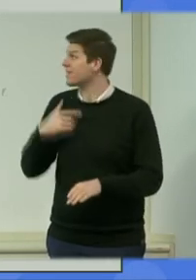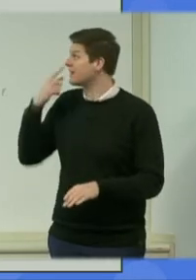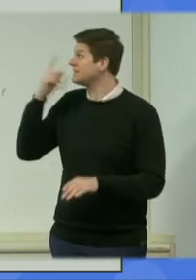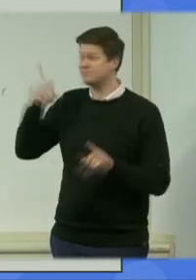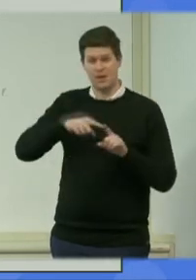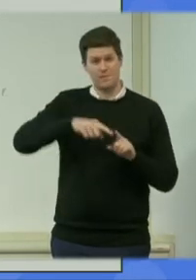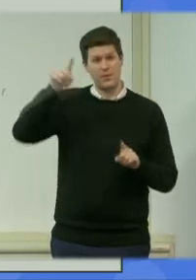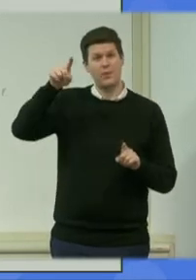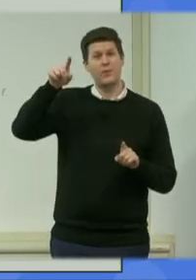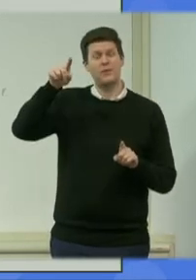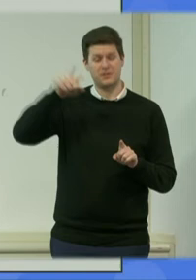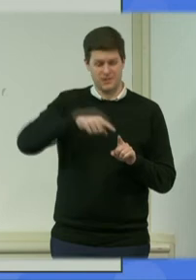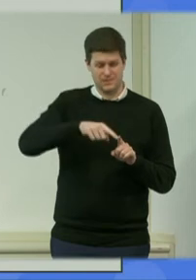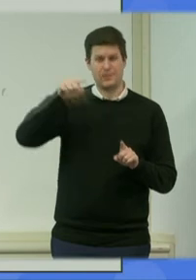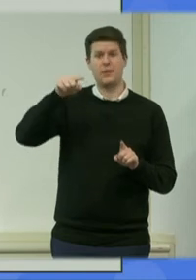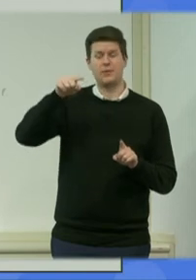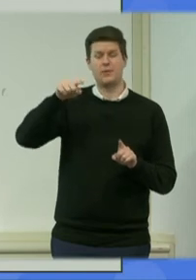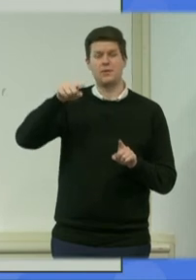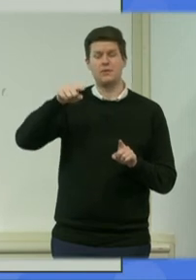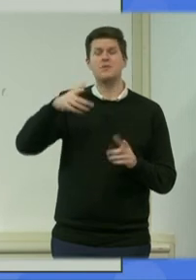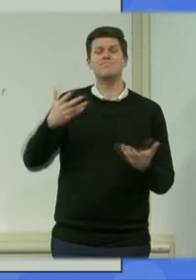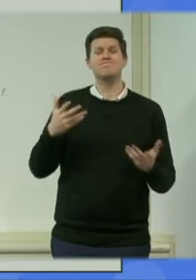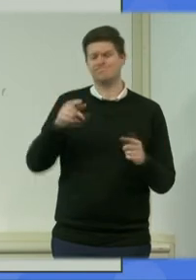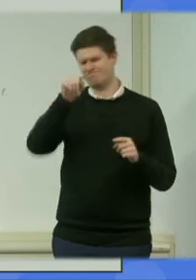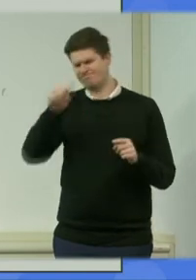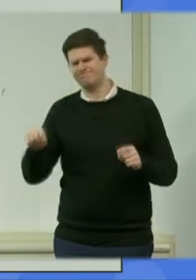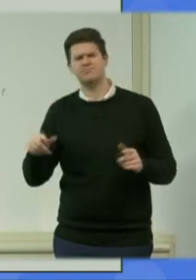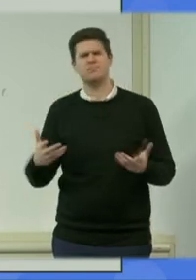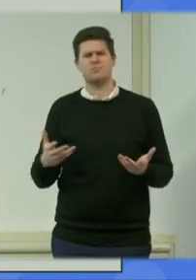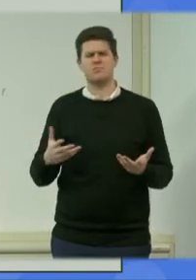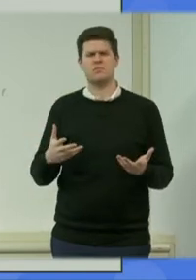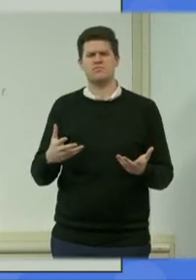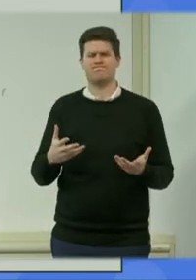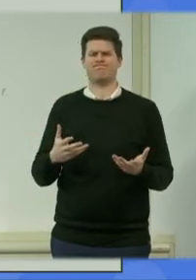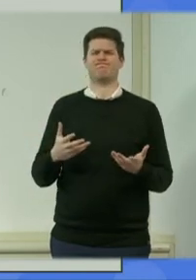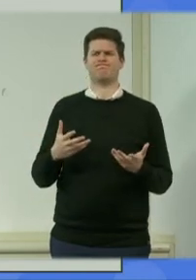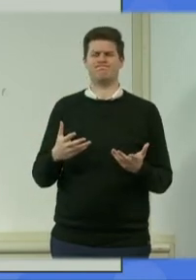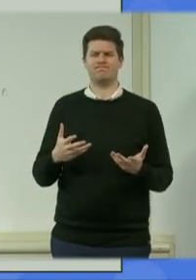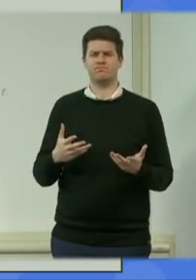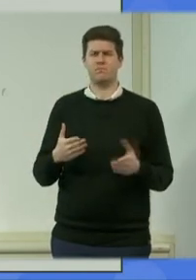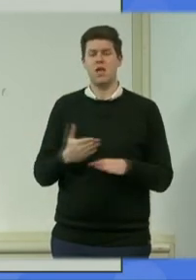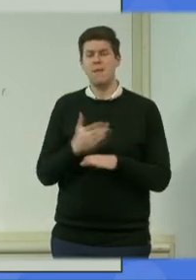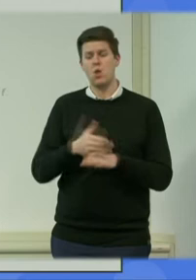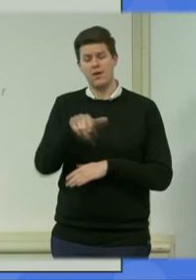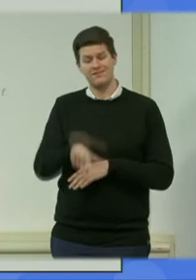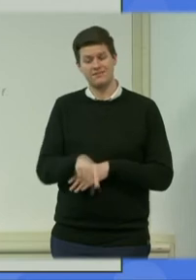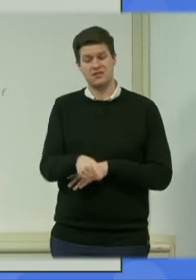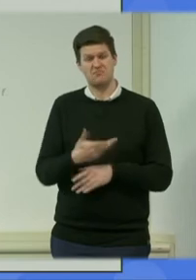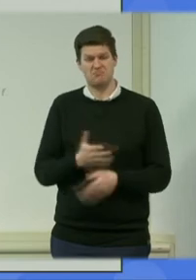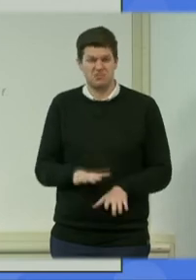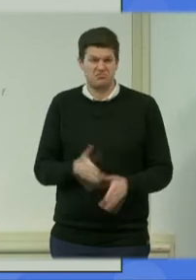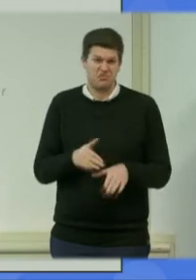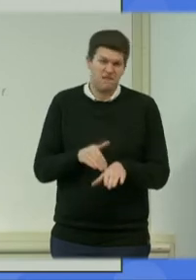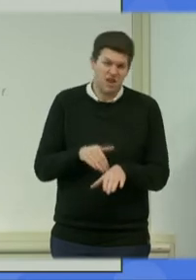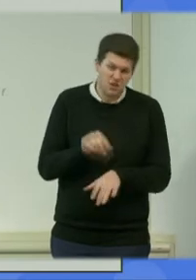all the income out of their companies before the tax come in, and it drops off a cliff afterwards. Employees, maybe a little bit of an effect, but